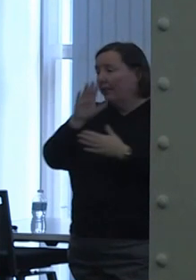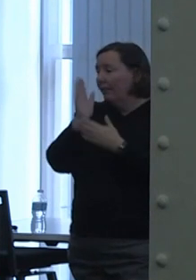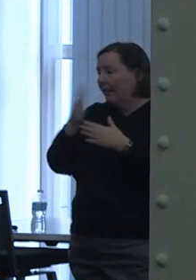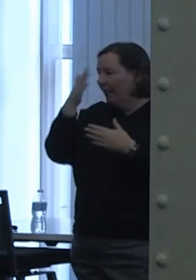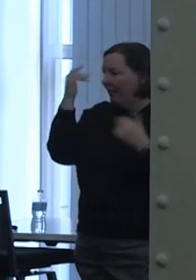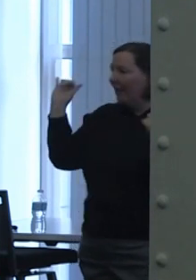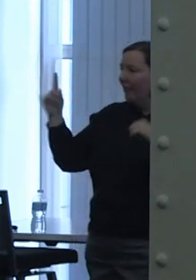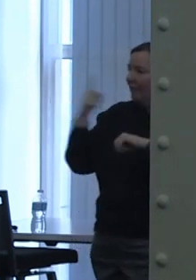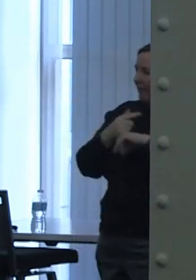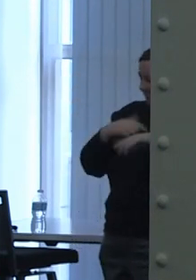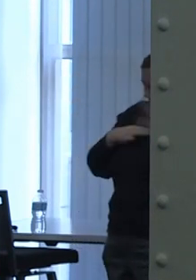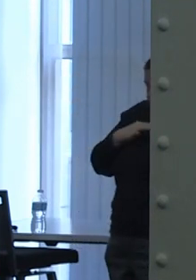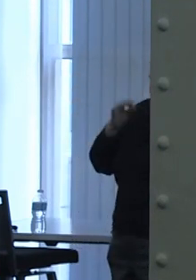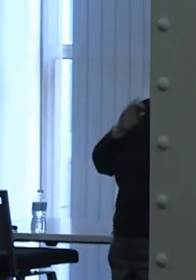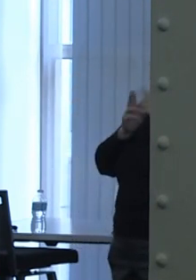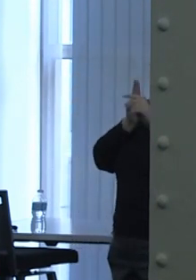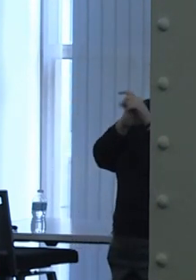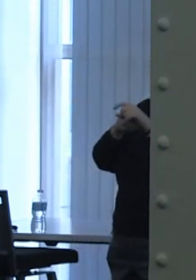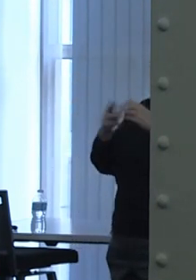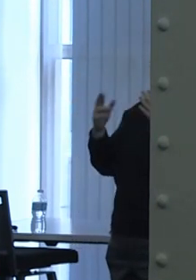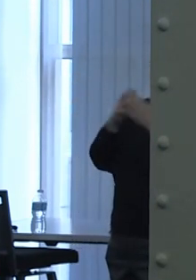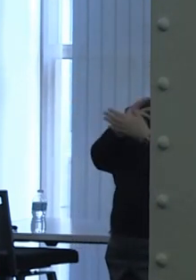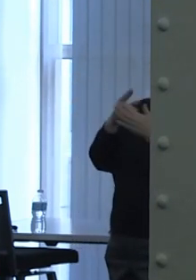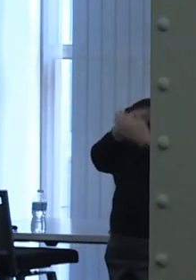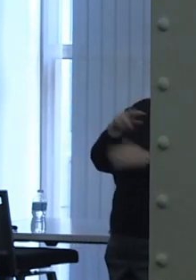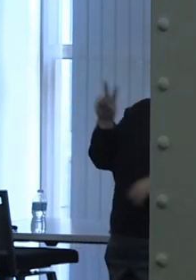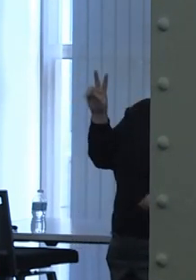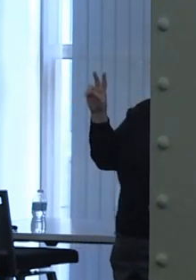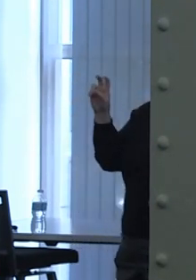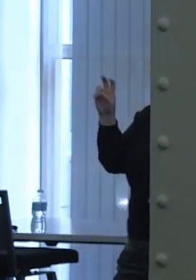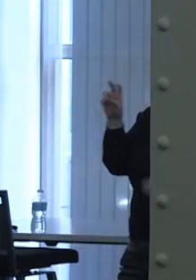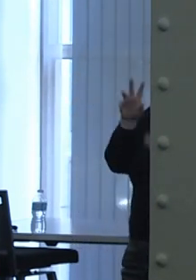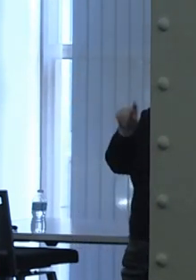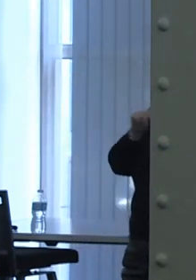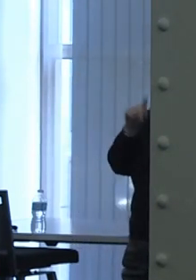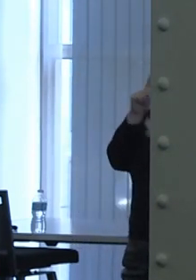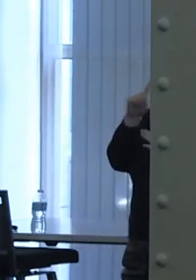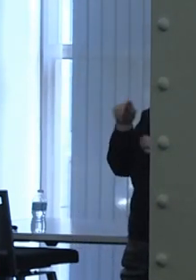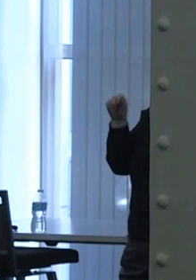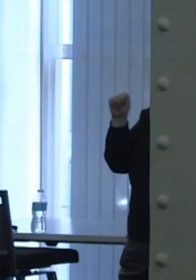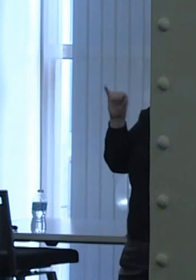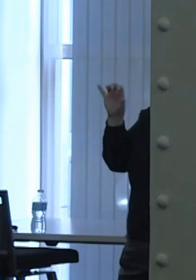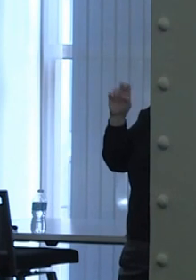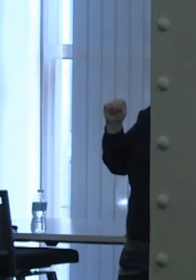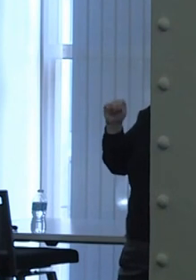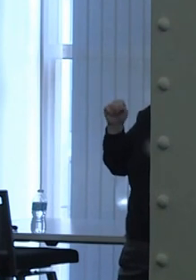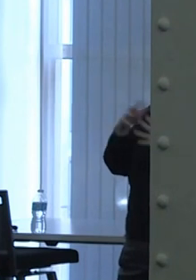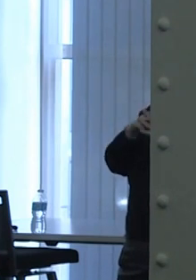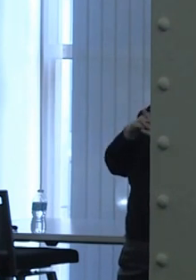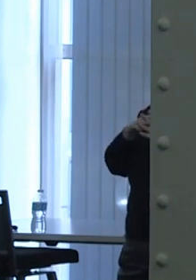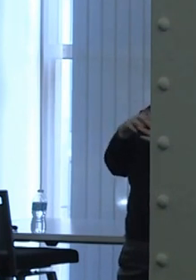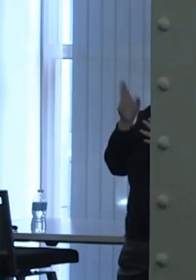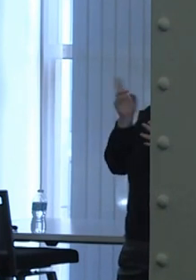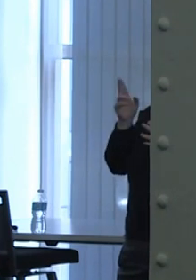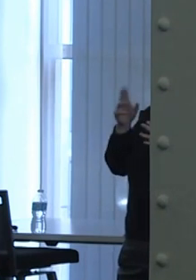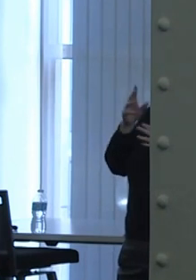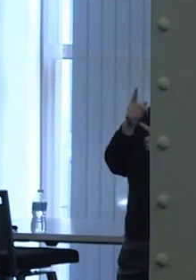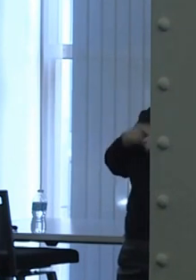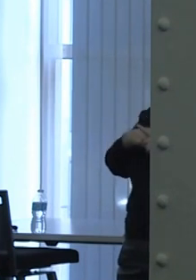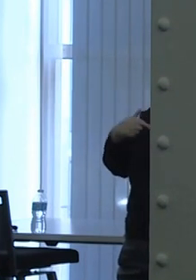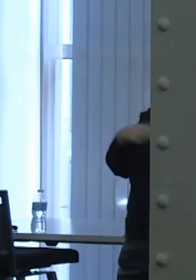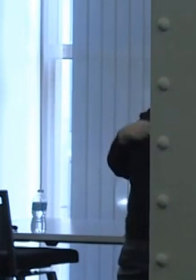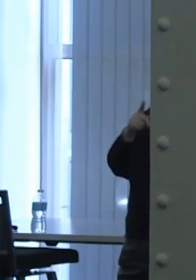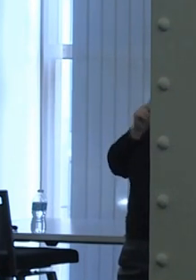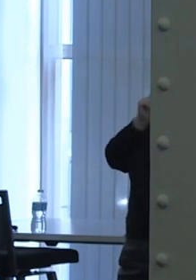I volunteered to review 200 videos for Asian American Heritage Month when I was working at the White House. And in that stack